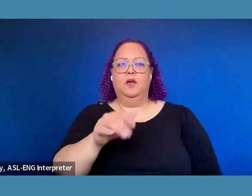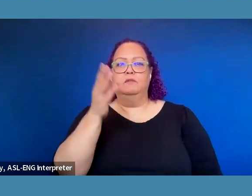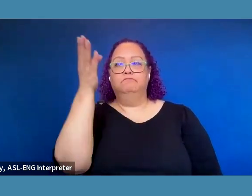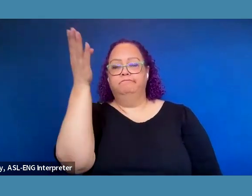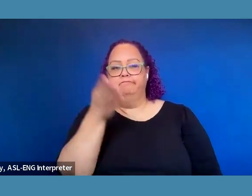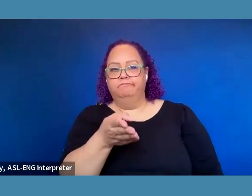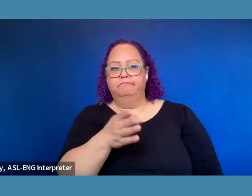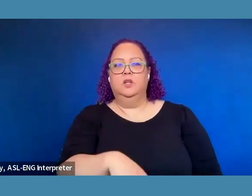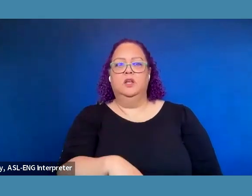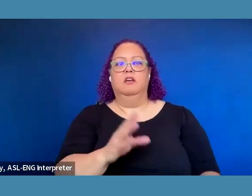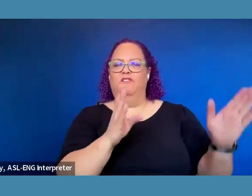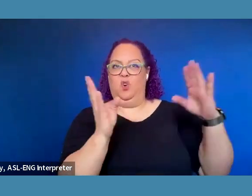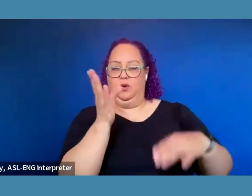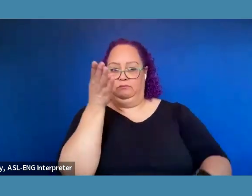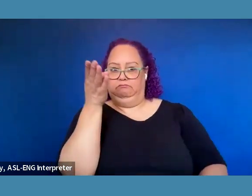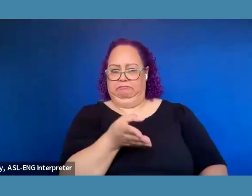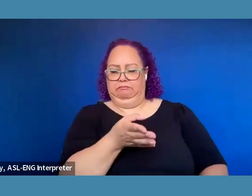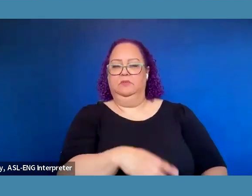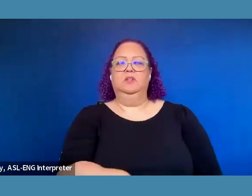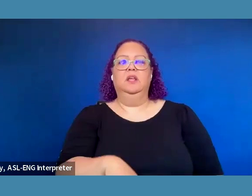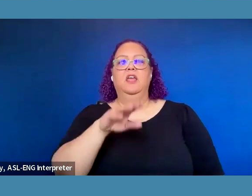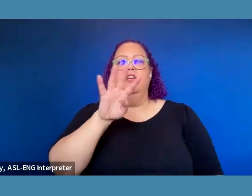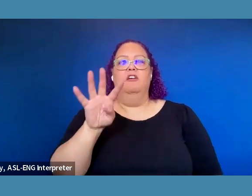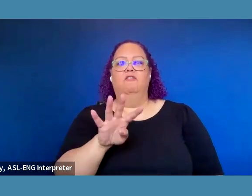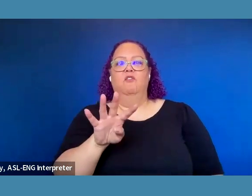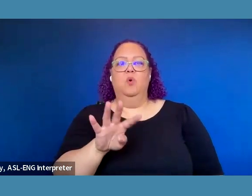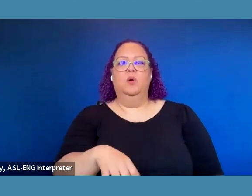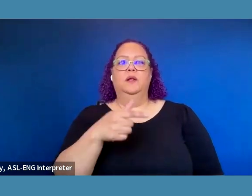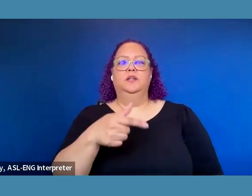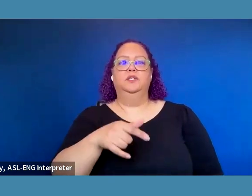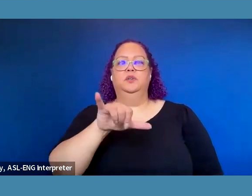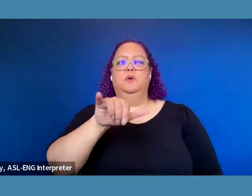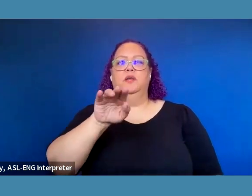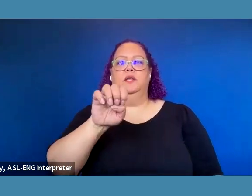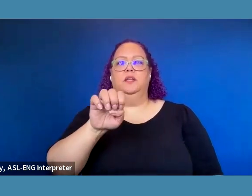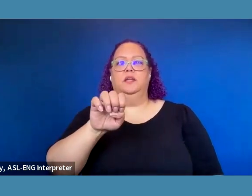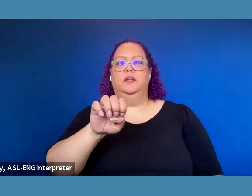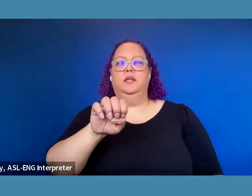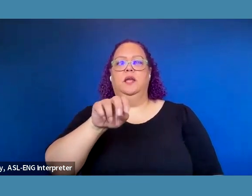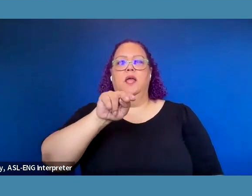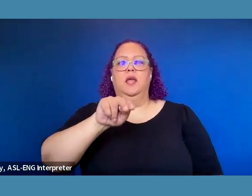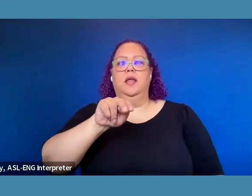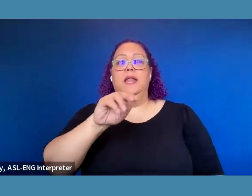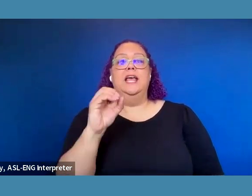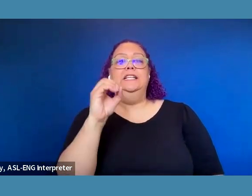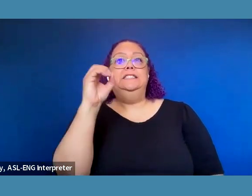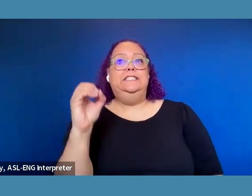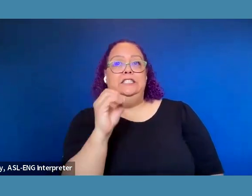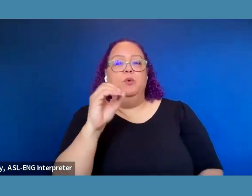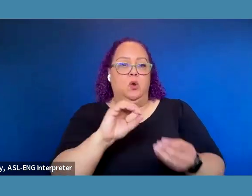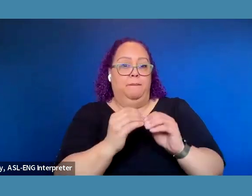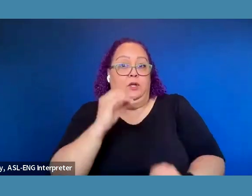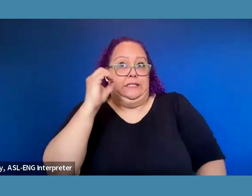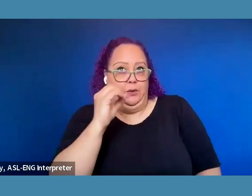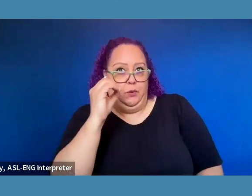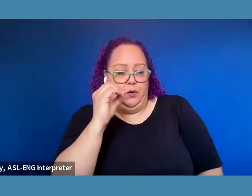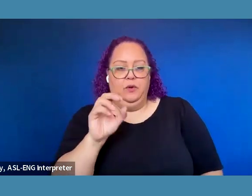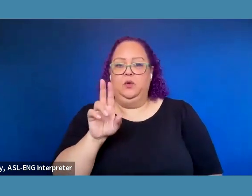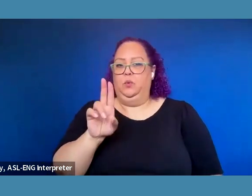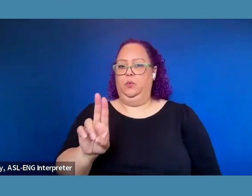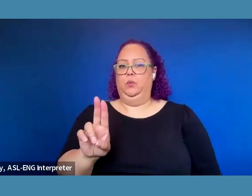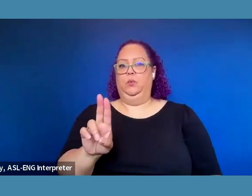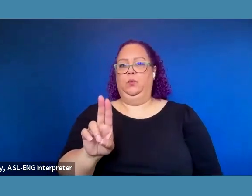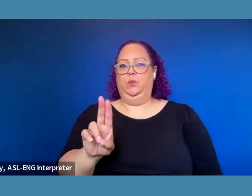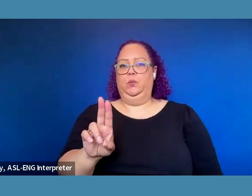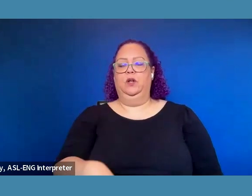DRS voting resources page that we just discussed would be found at disabilityrightsflorida.org